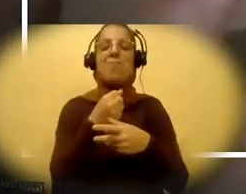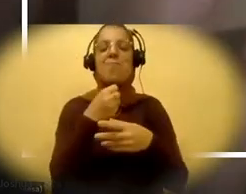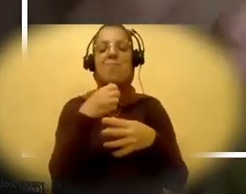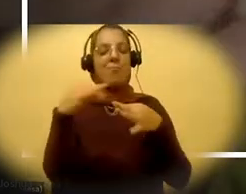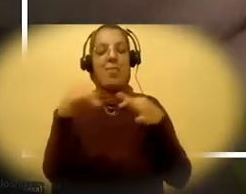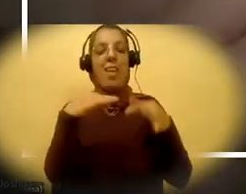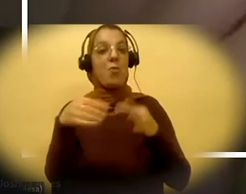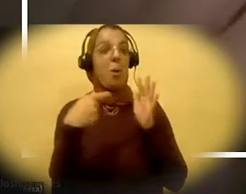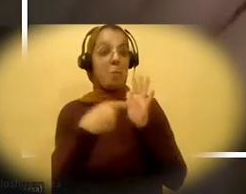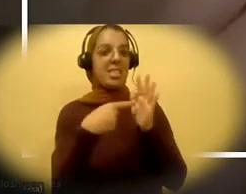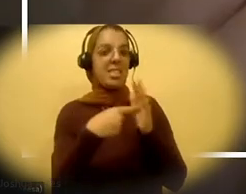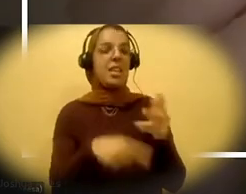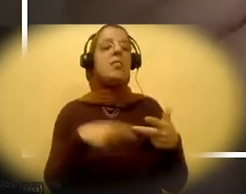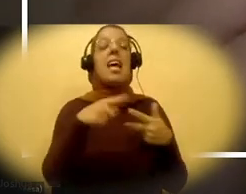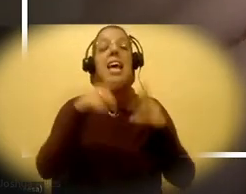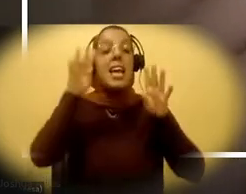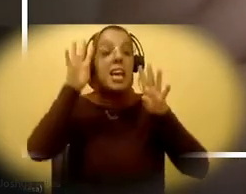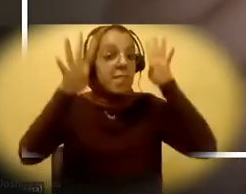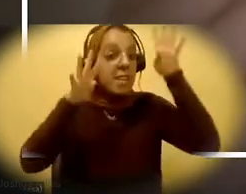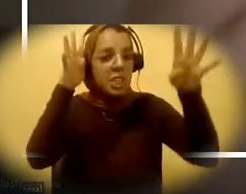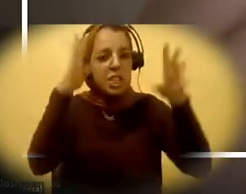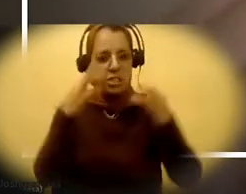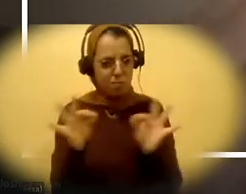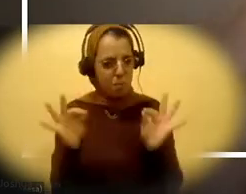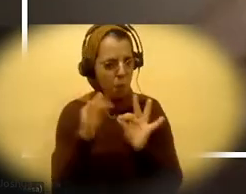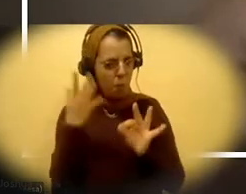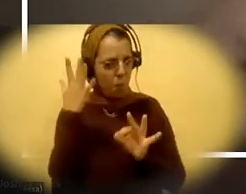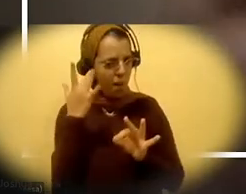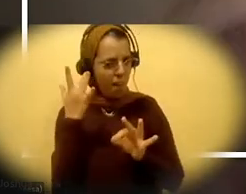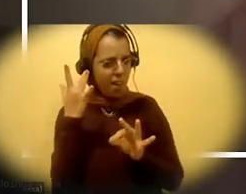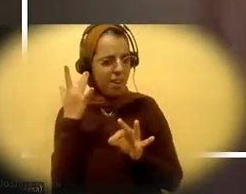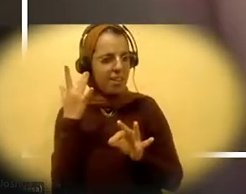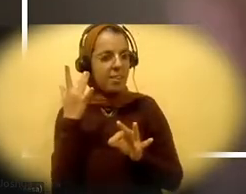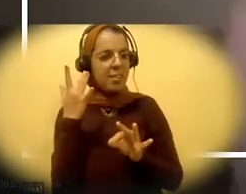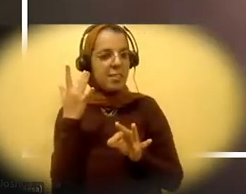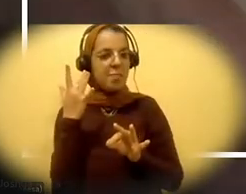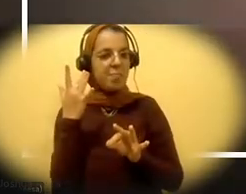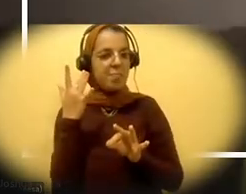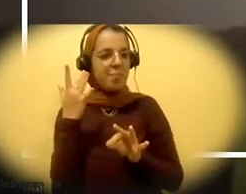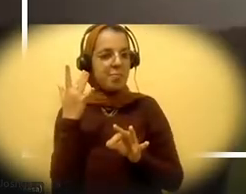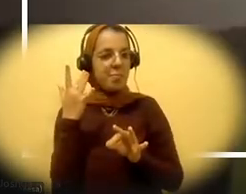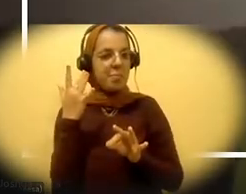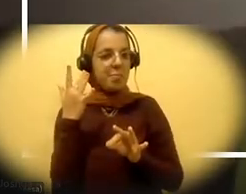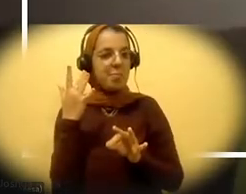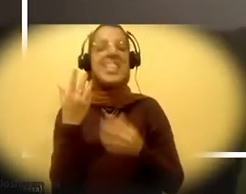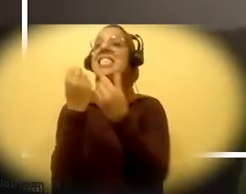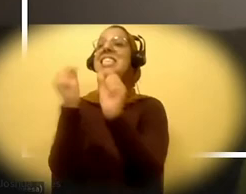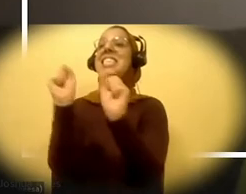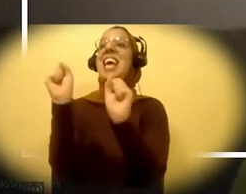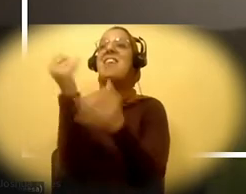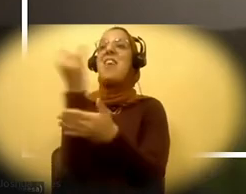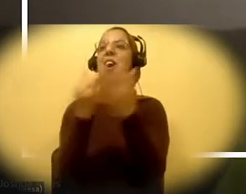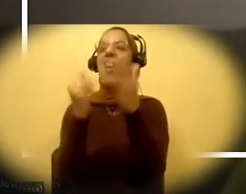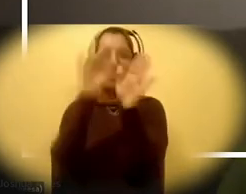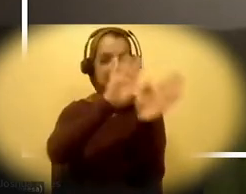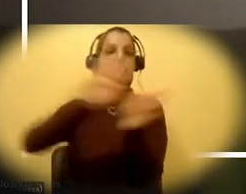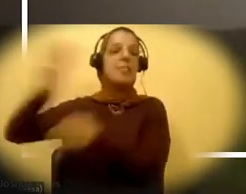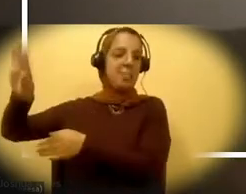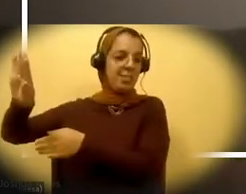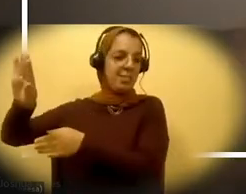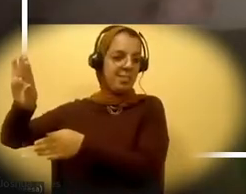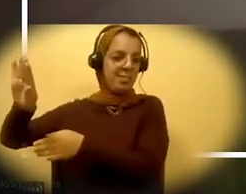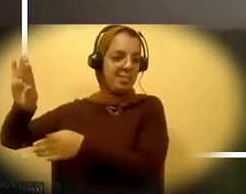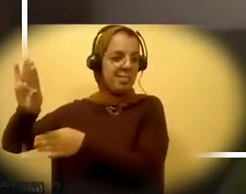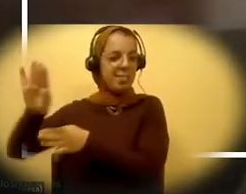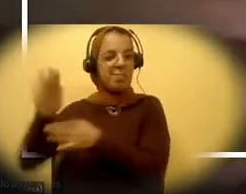Innovation, meaning like, you know, being able to not, to stay away from safe art, basically, you know? Like, to